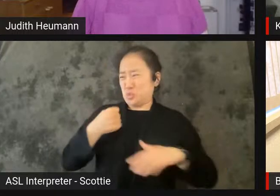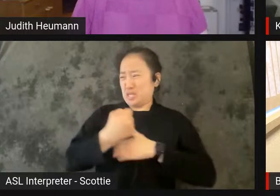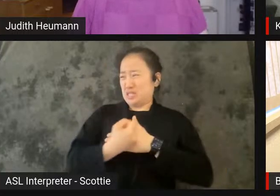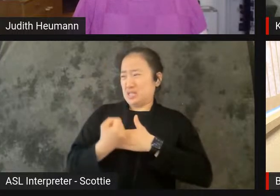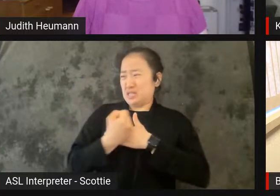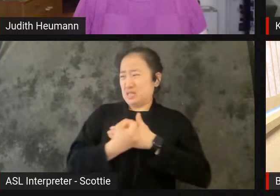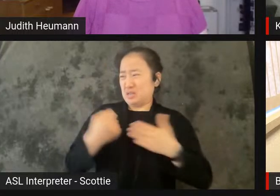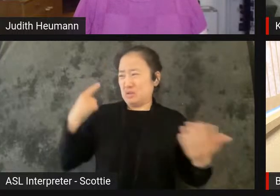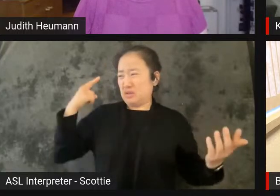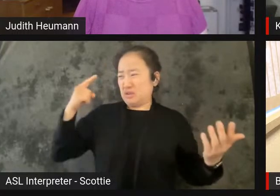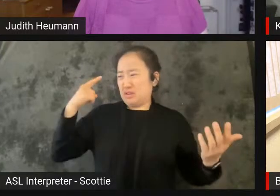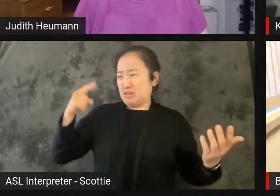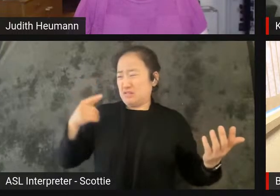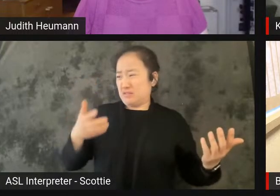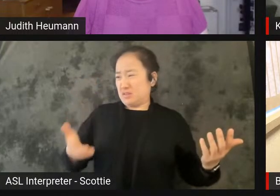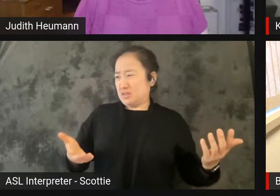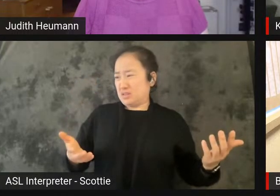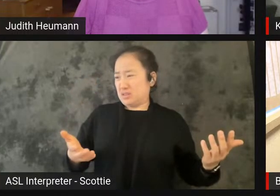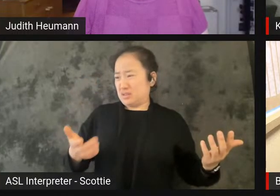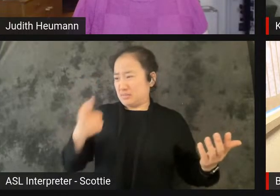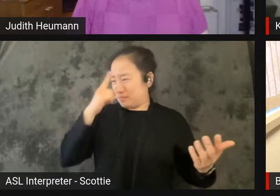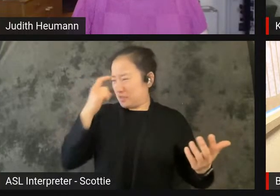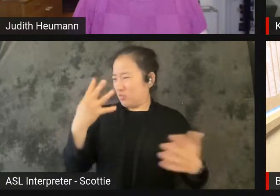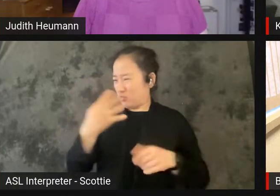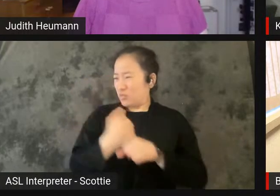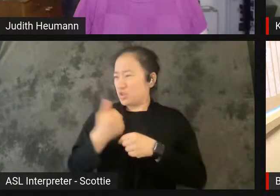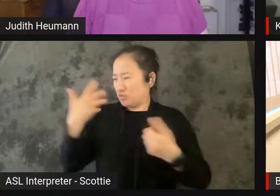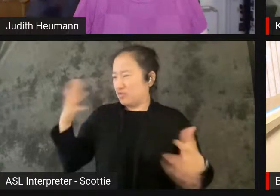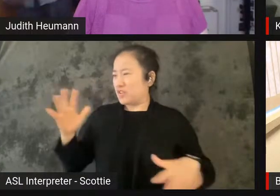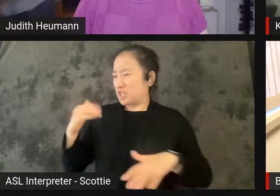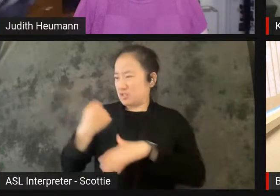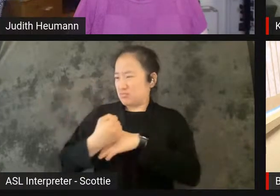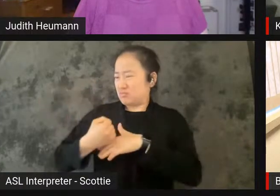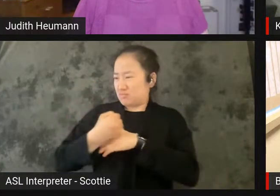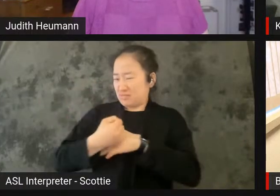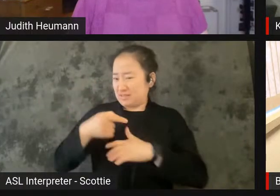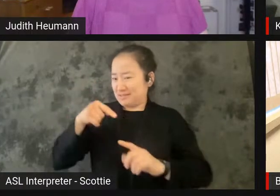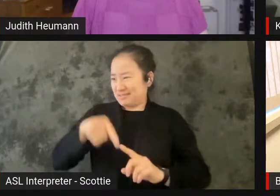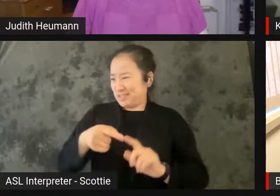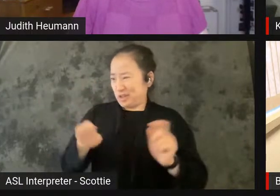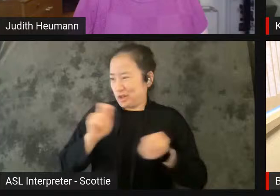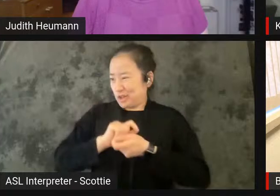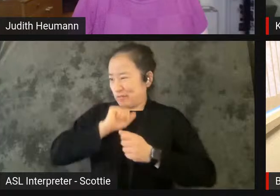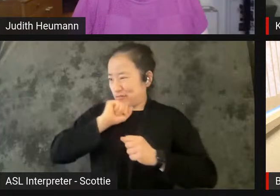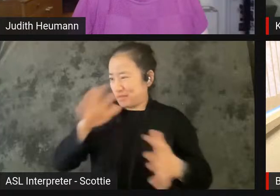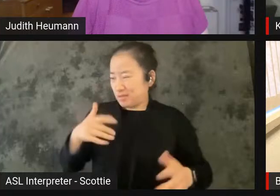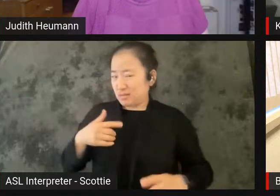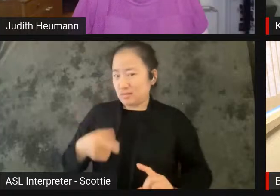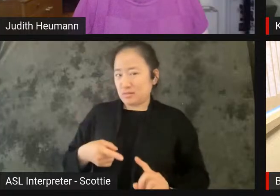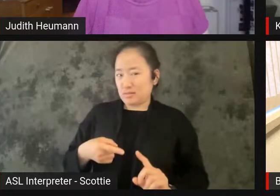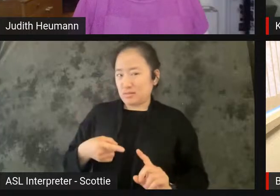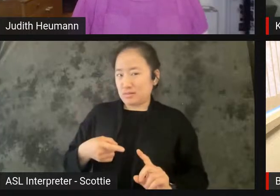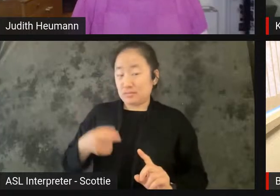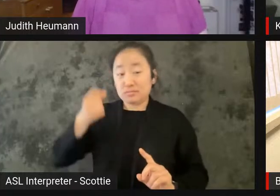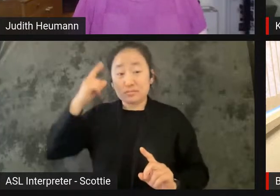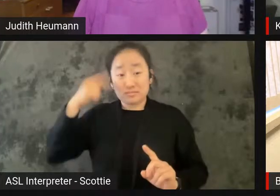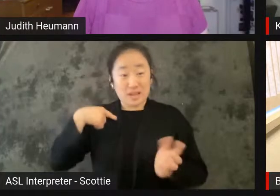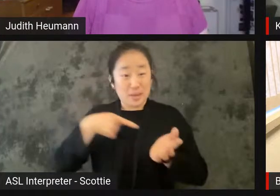sonogram, because you had a sonogram 4 years ago and it's not going to change. And it cost